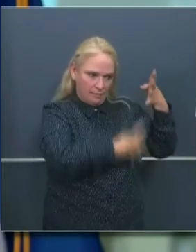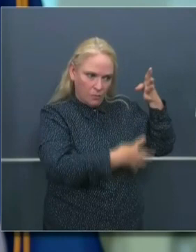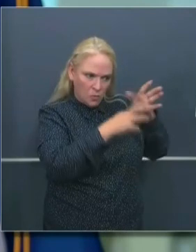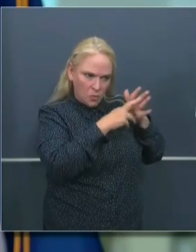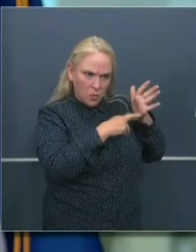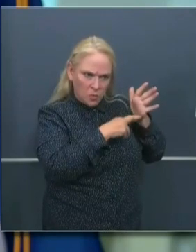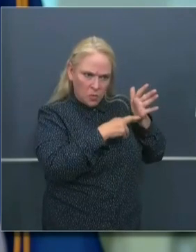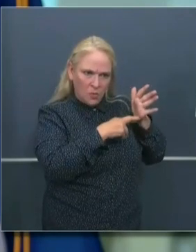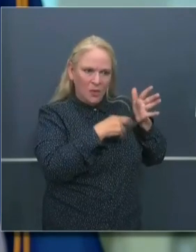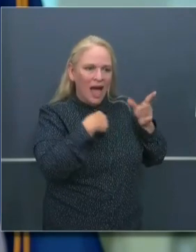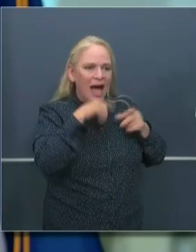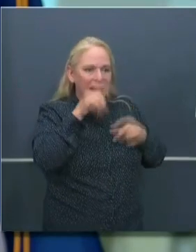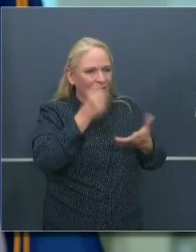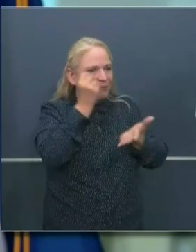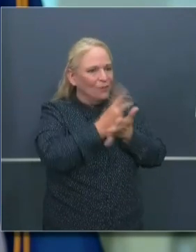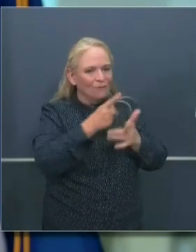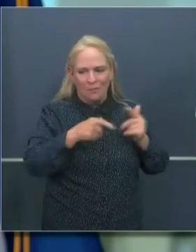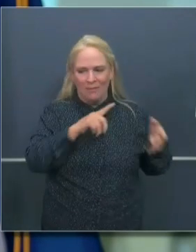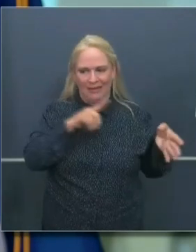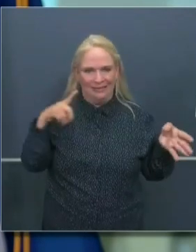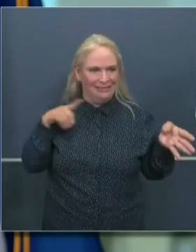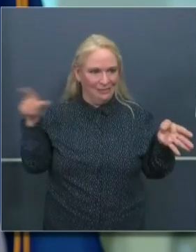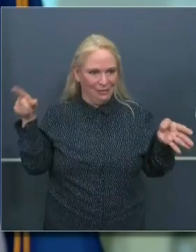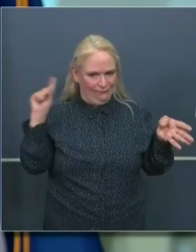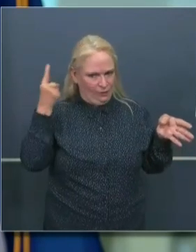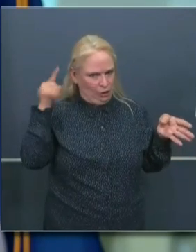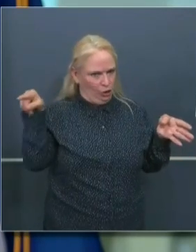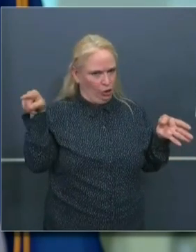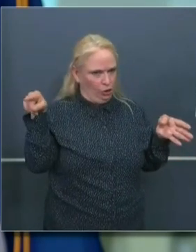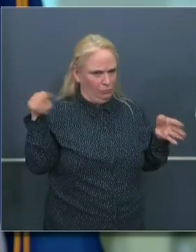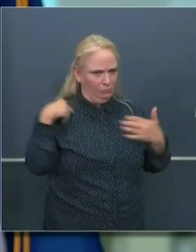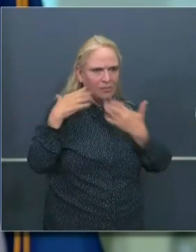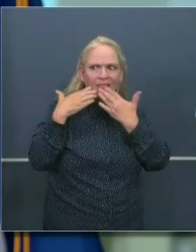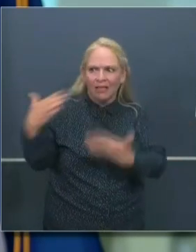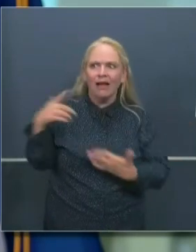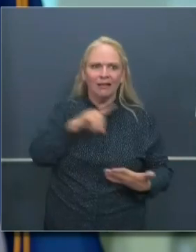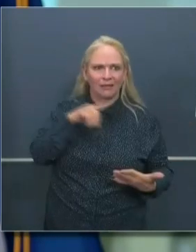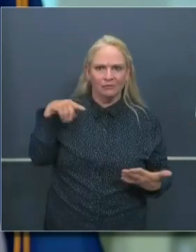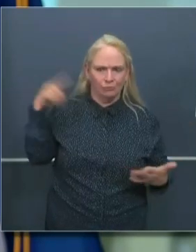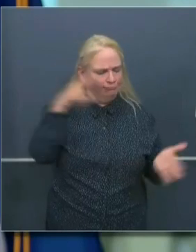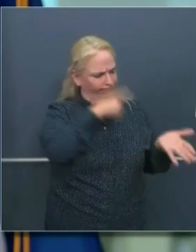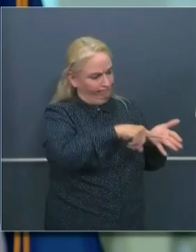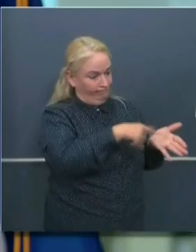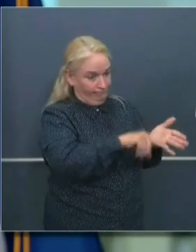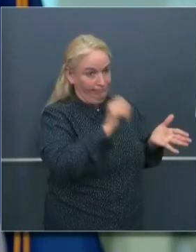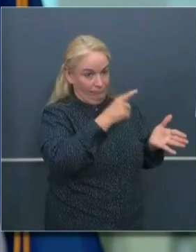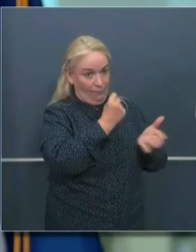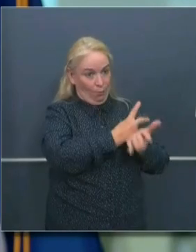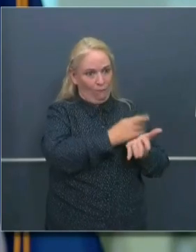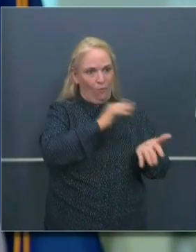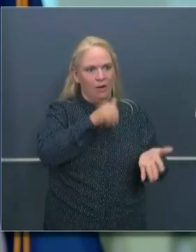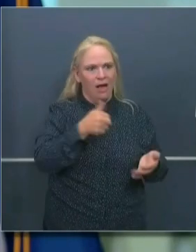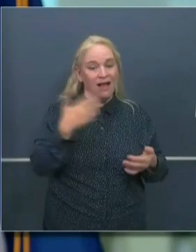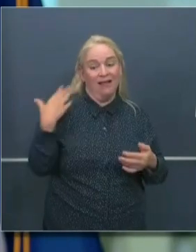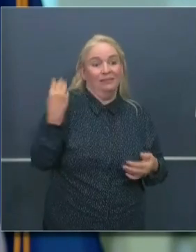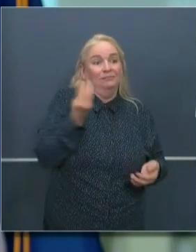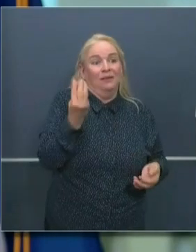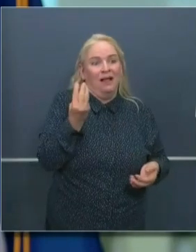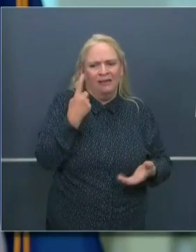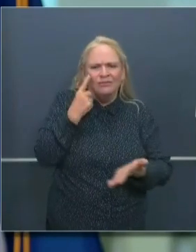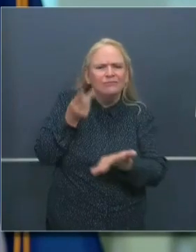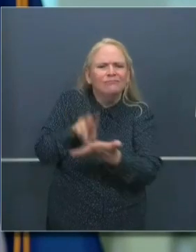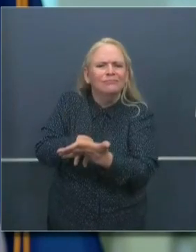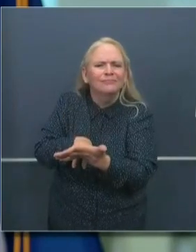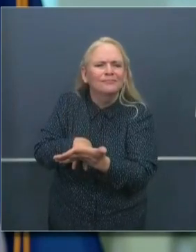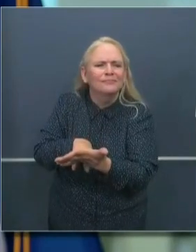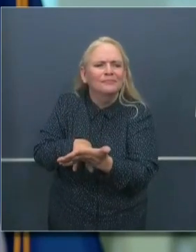from the California legislature. Let me thank the California legislature. I was able to sign a budget just on Monday that afforded